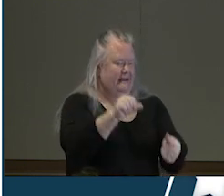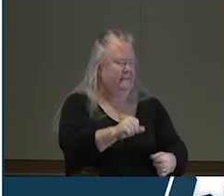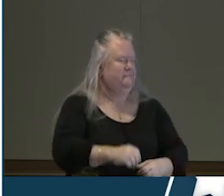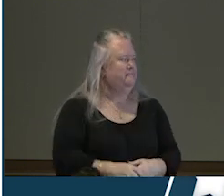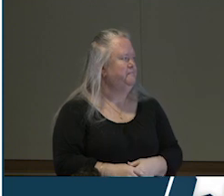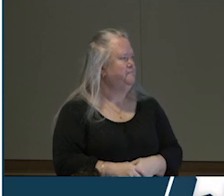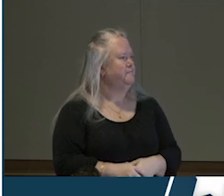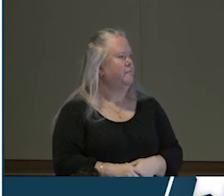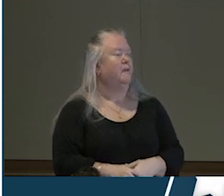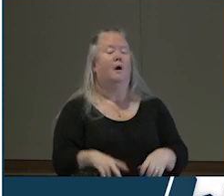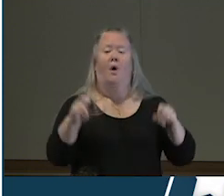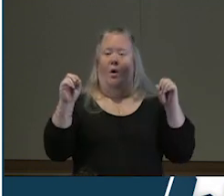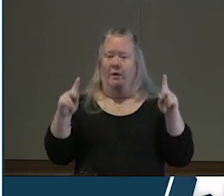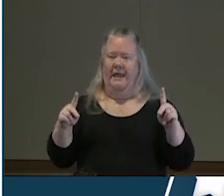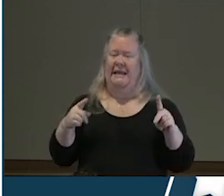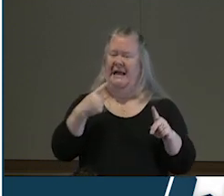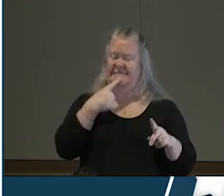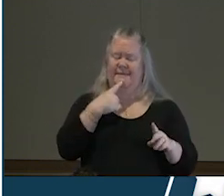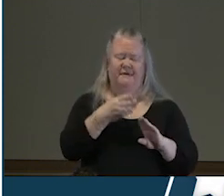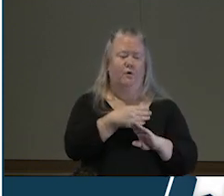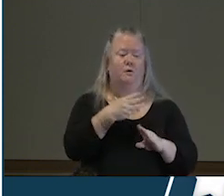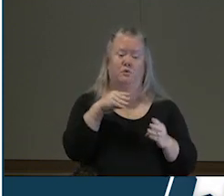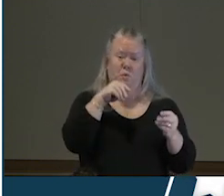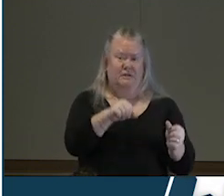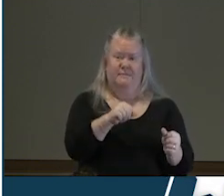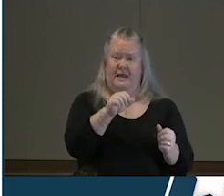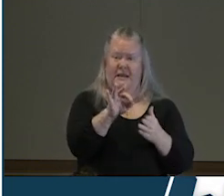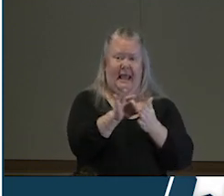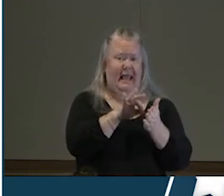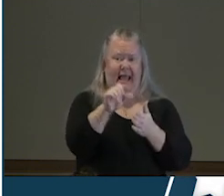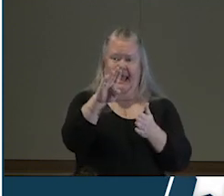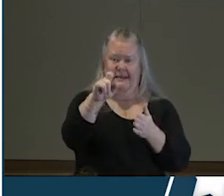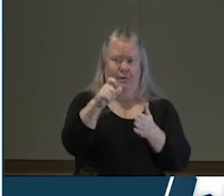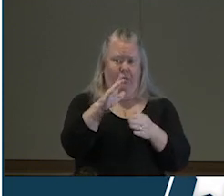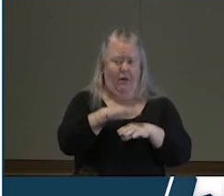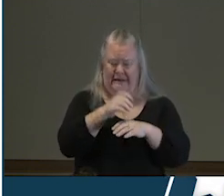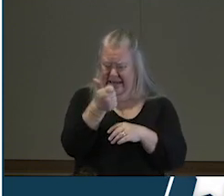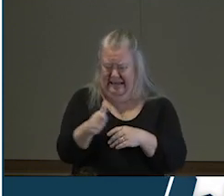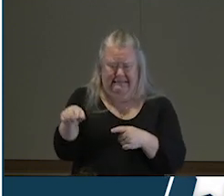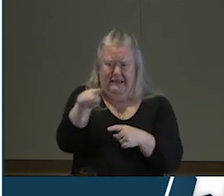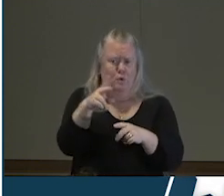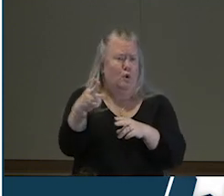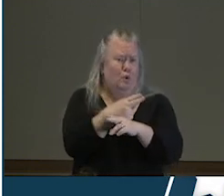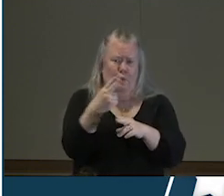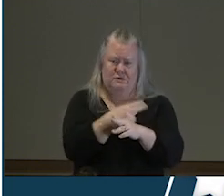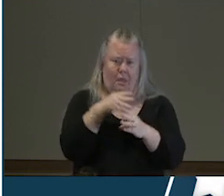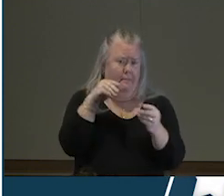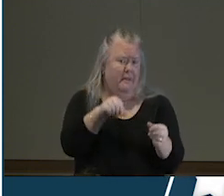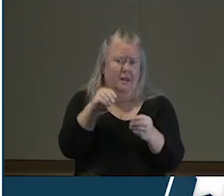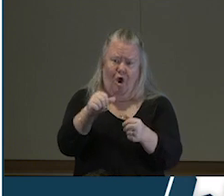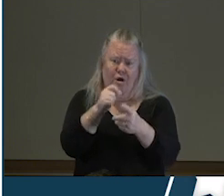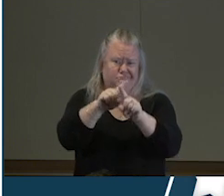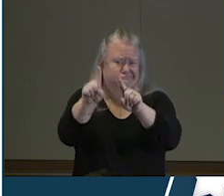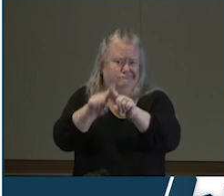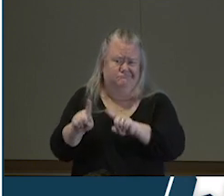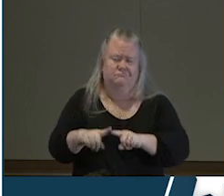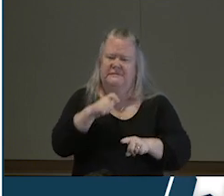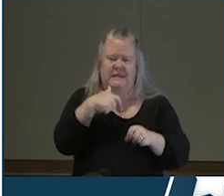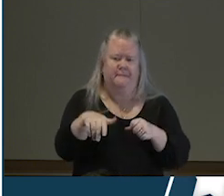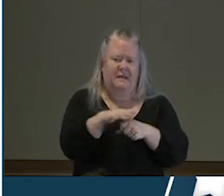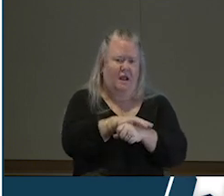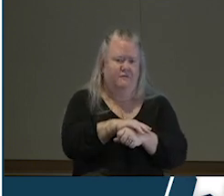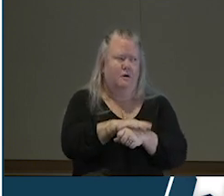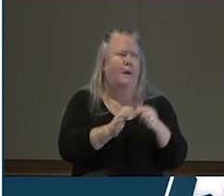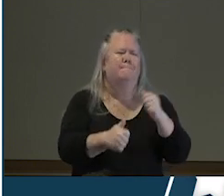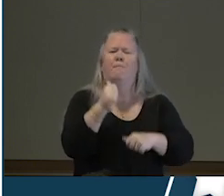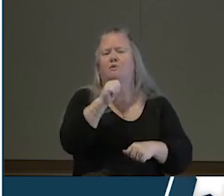Okay, so like I said, you can spend these ABLE accounts on like anything, right? There's so much you can spend on. If it's not being covered,